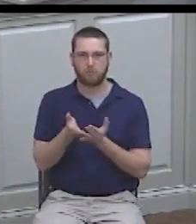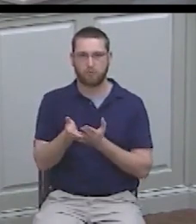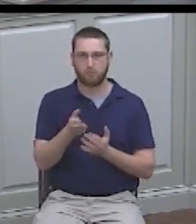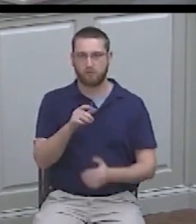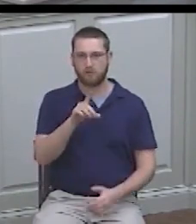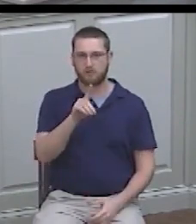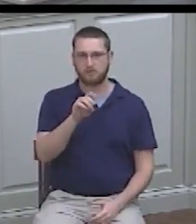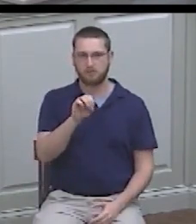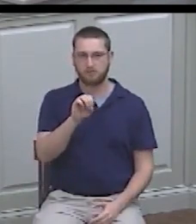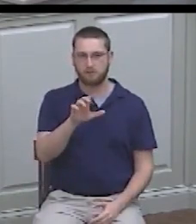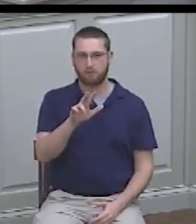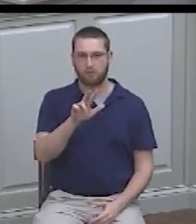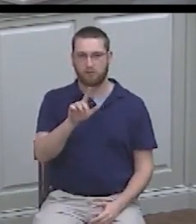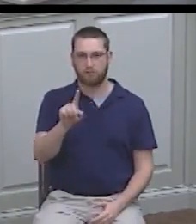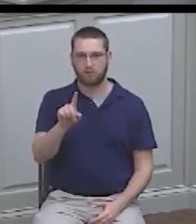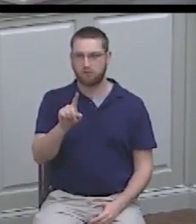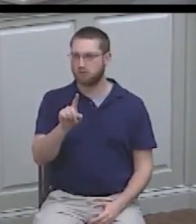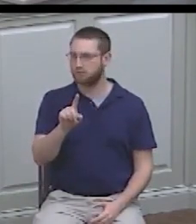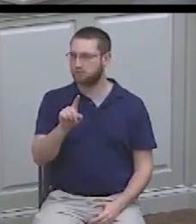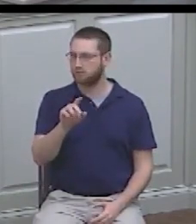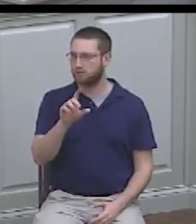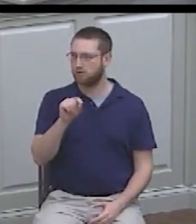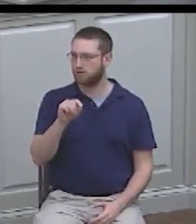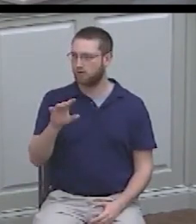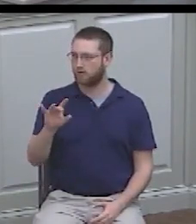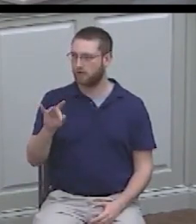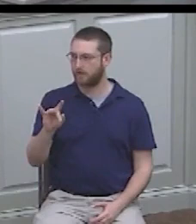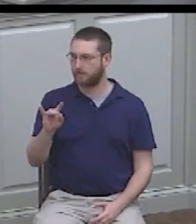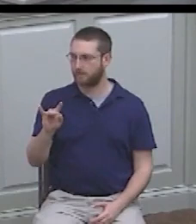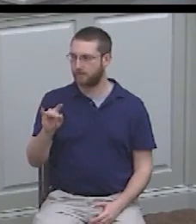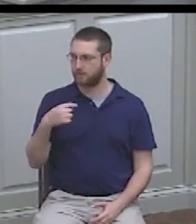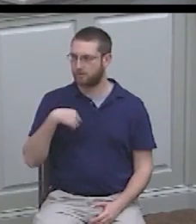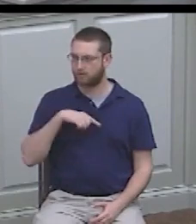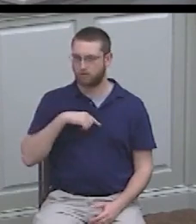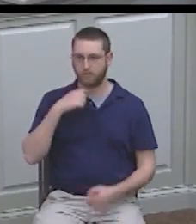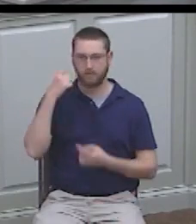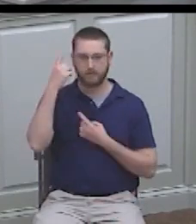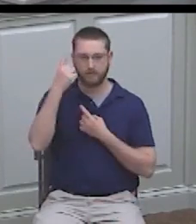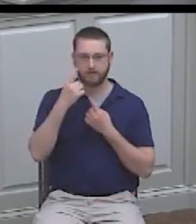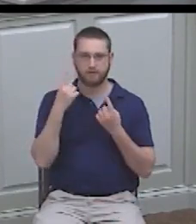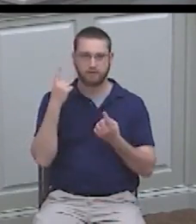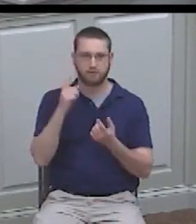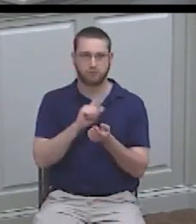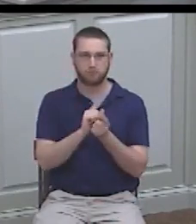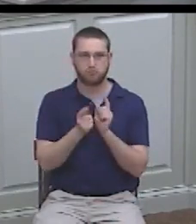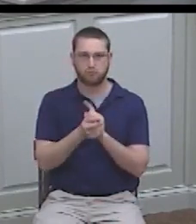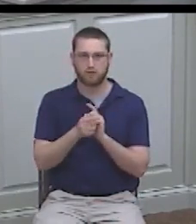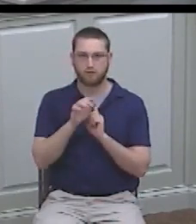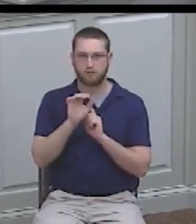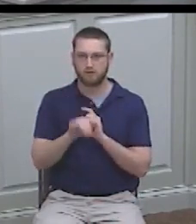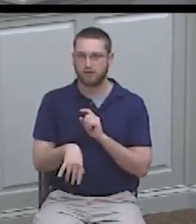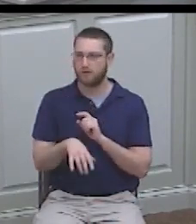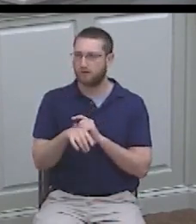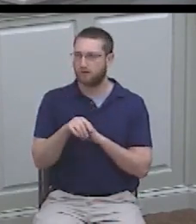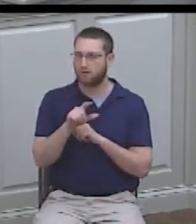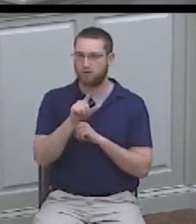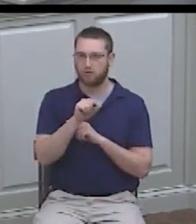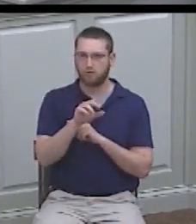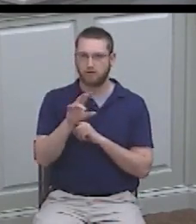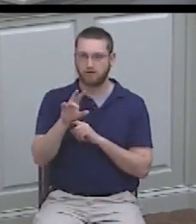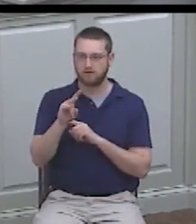2018. So I'd like to ask us to consider changing that 2017 to